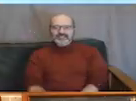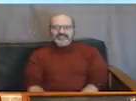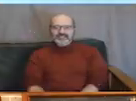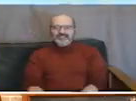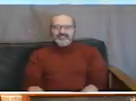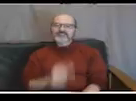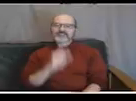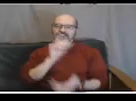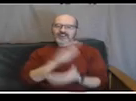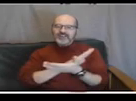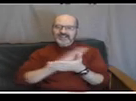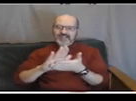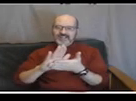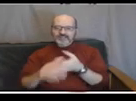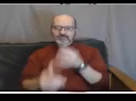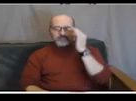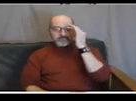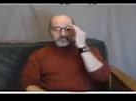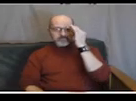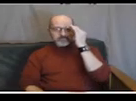That is nice.